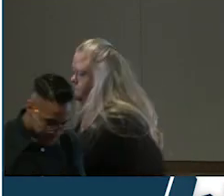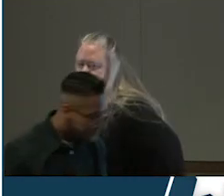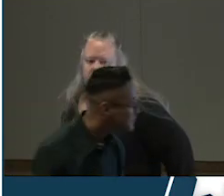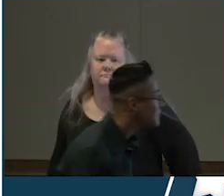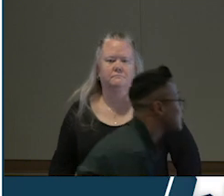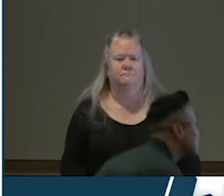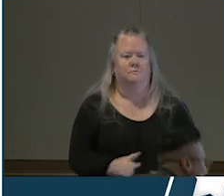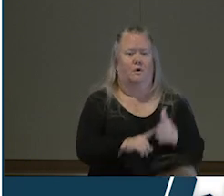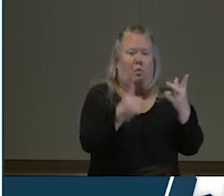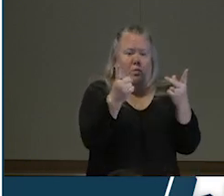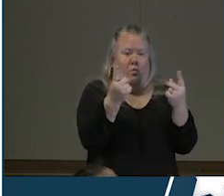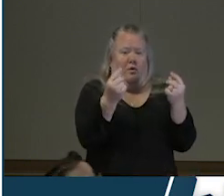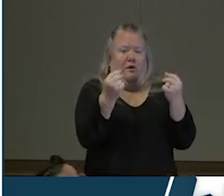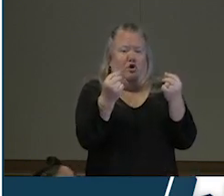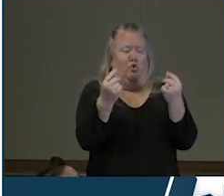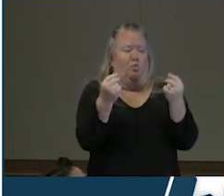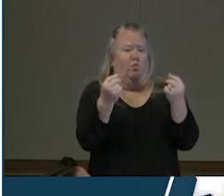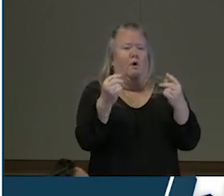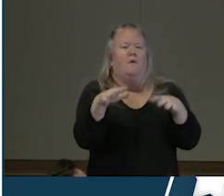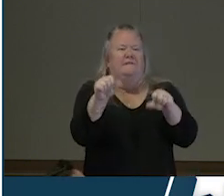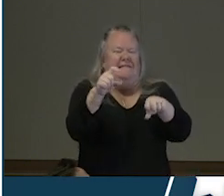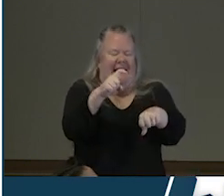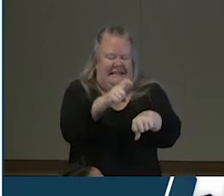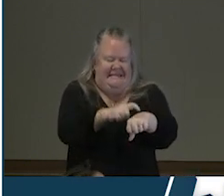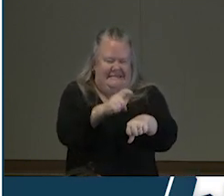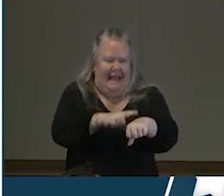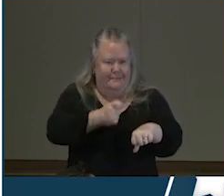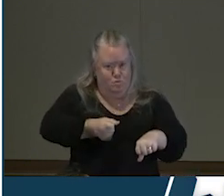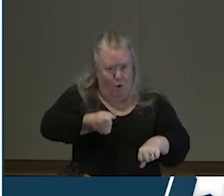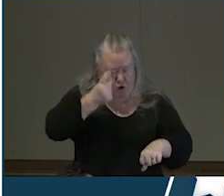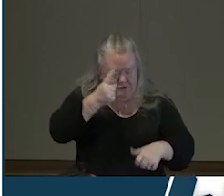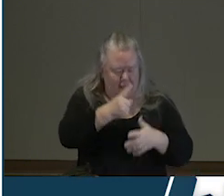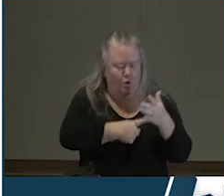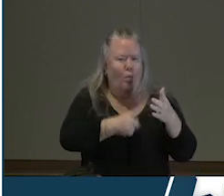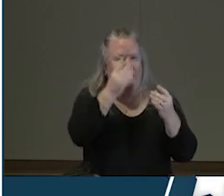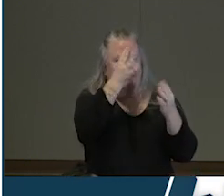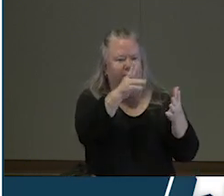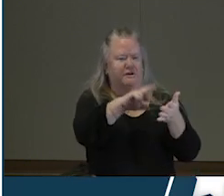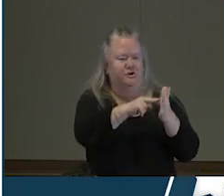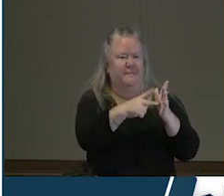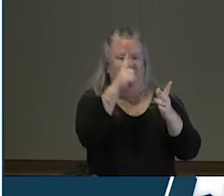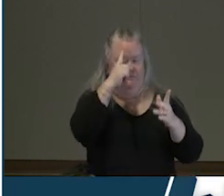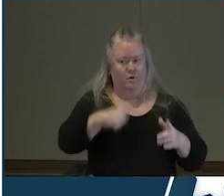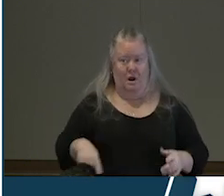And what do we got to do? We got to take the time to understand what this information means